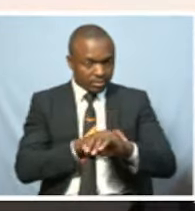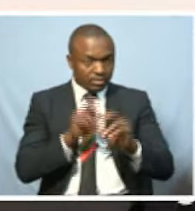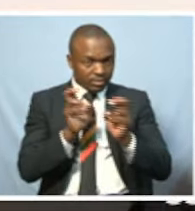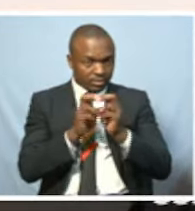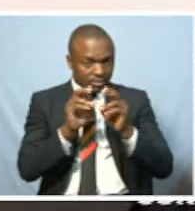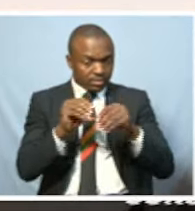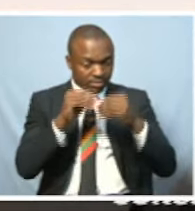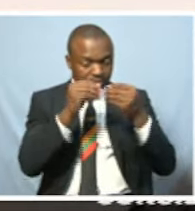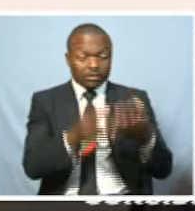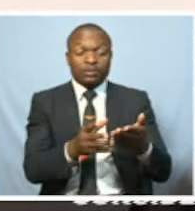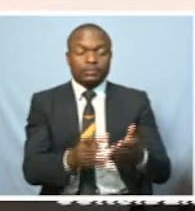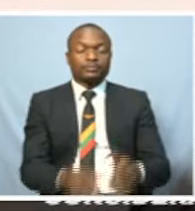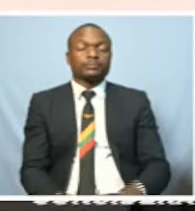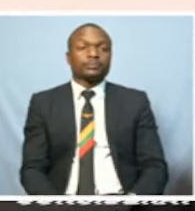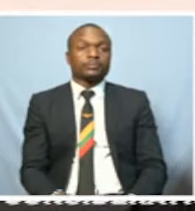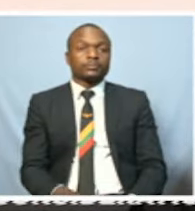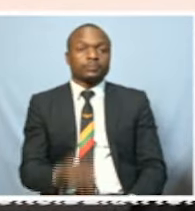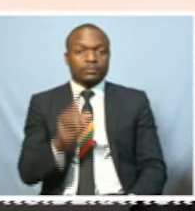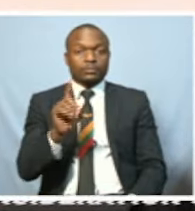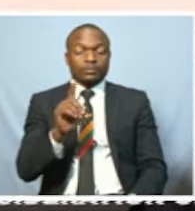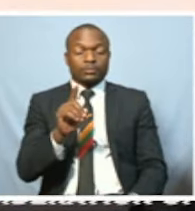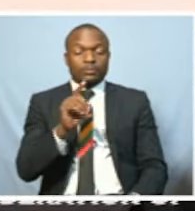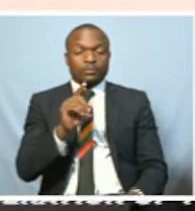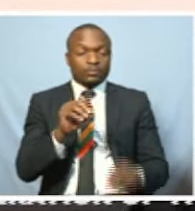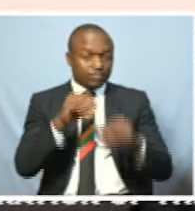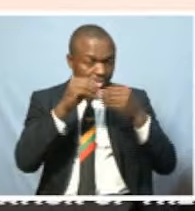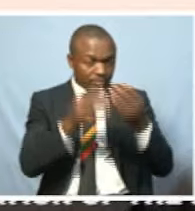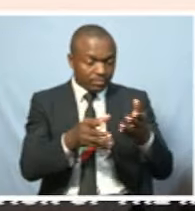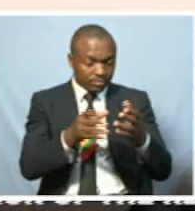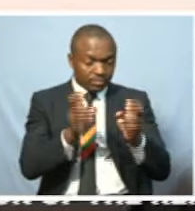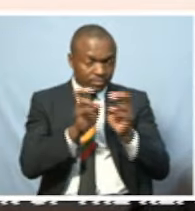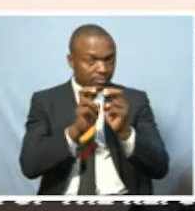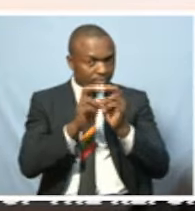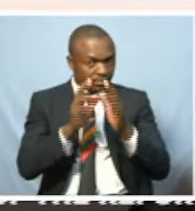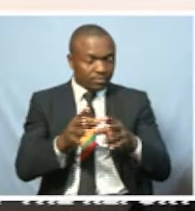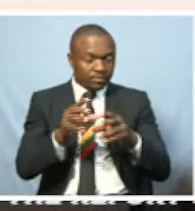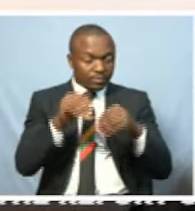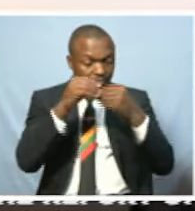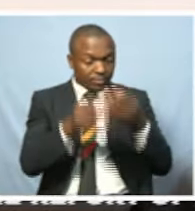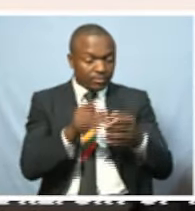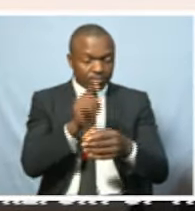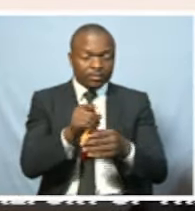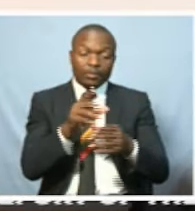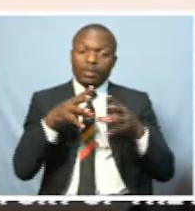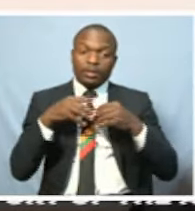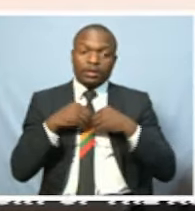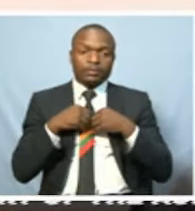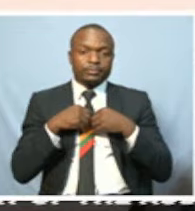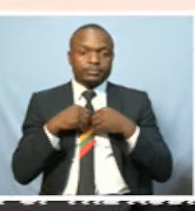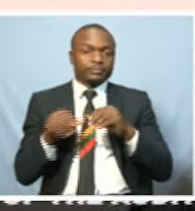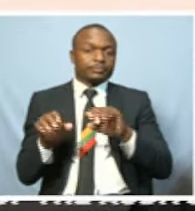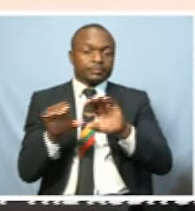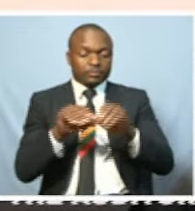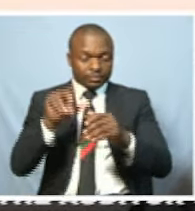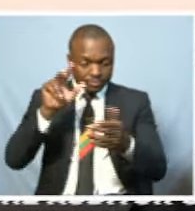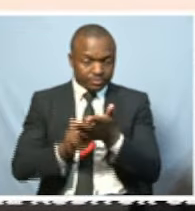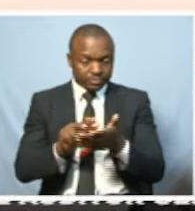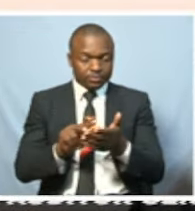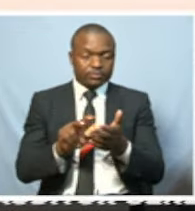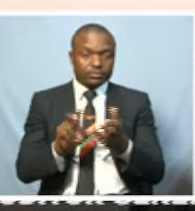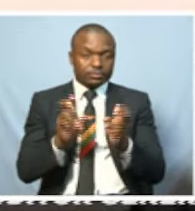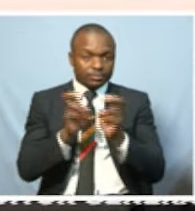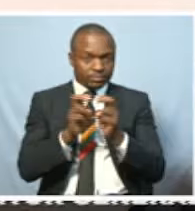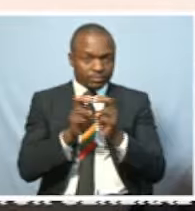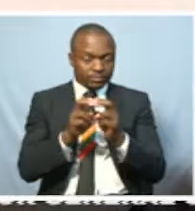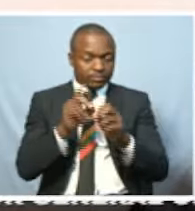given, and then you expect the contractor to give you the acceptance, and then they do the formal signing of the contracts. So